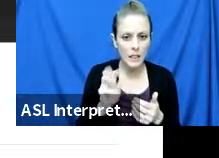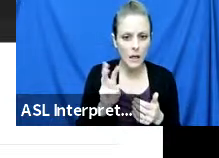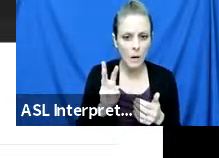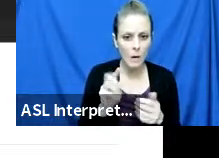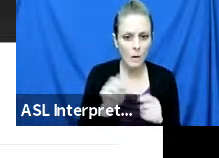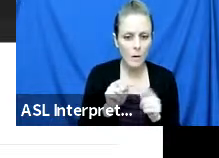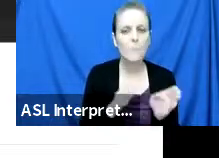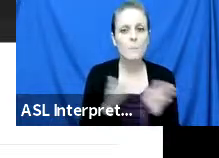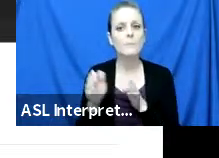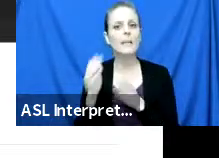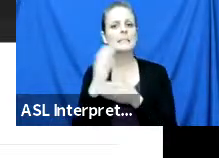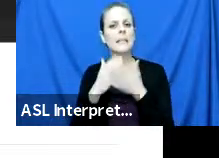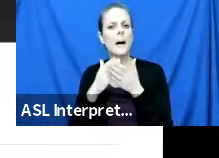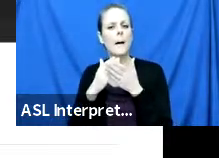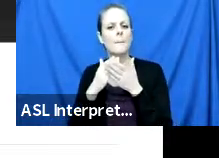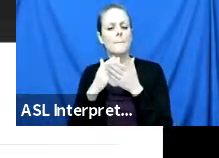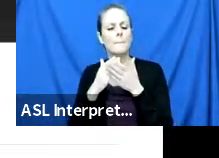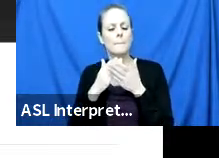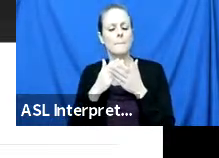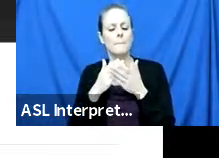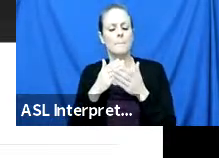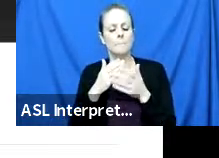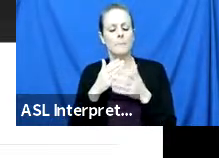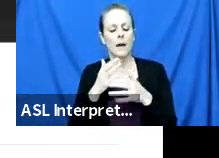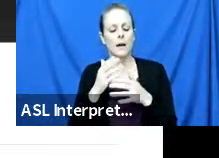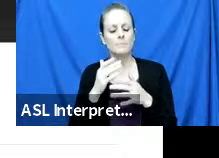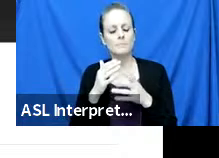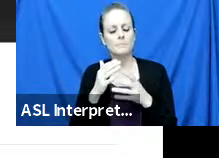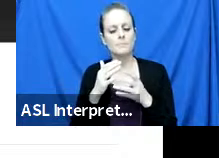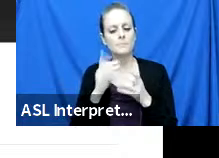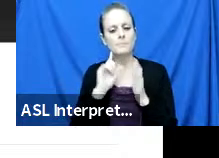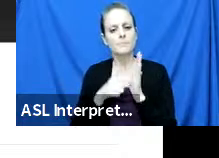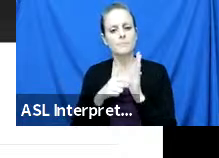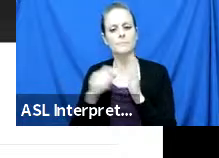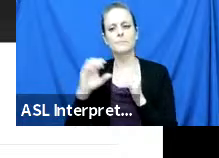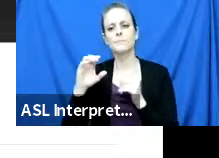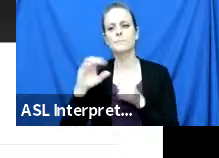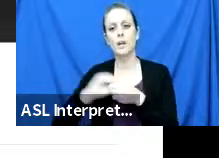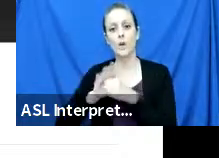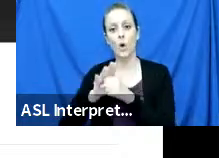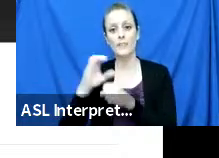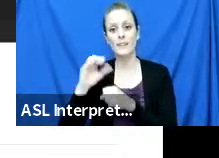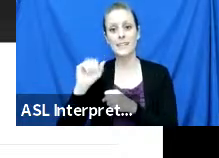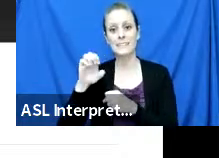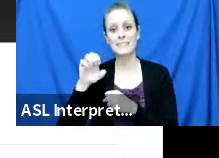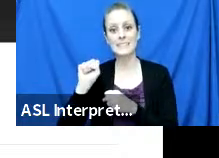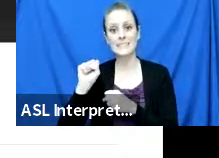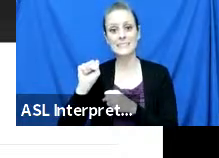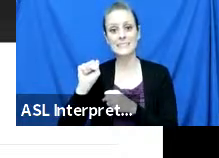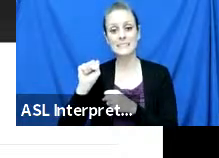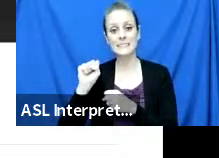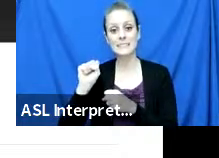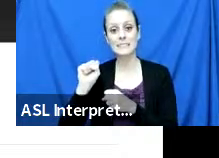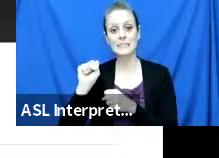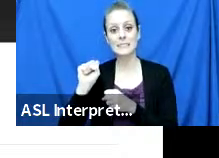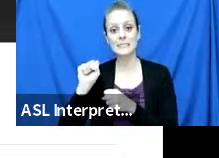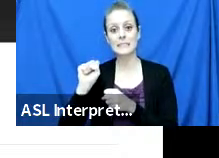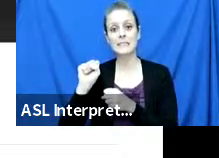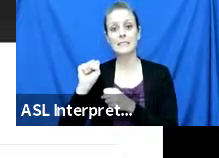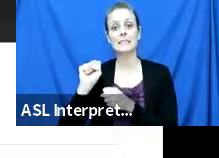may begin to see an uptick in COVID cases during the early part of the